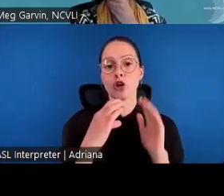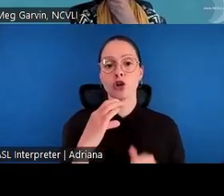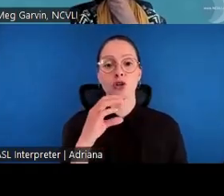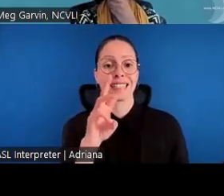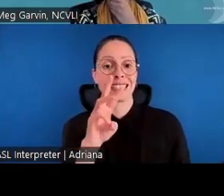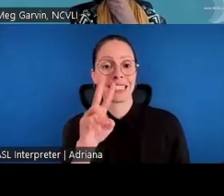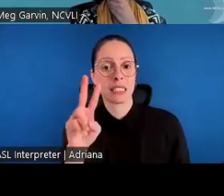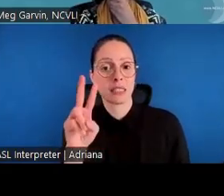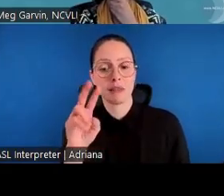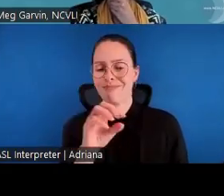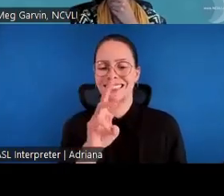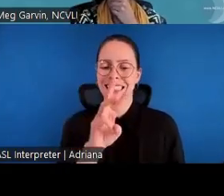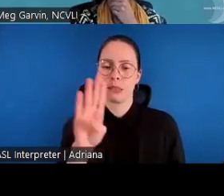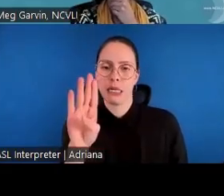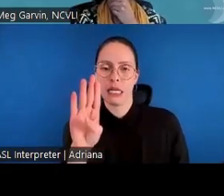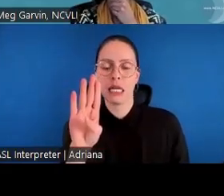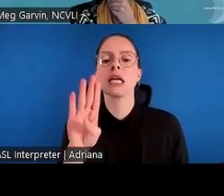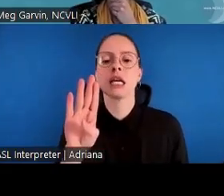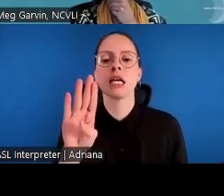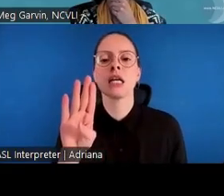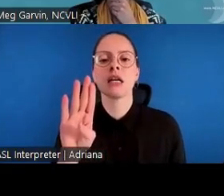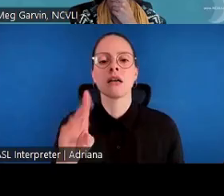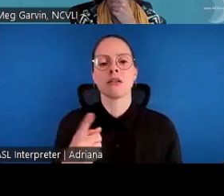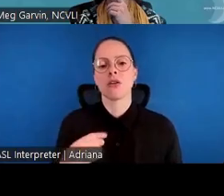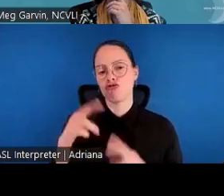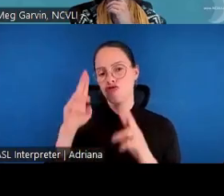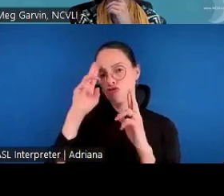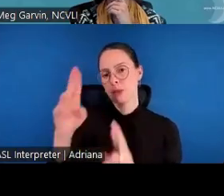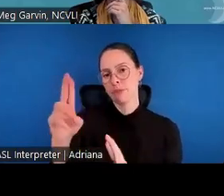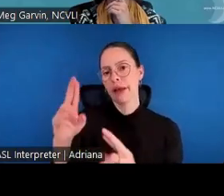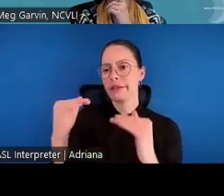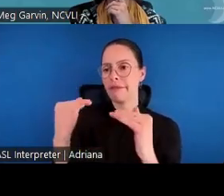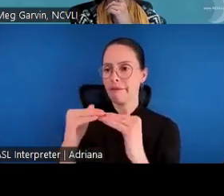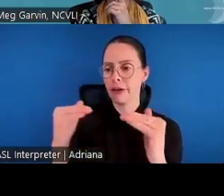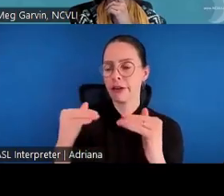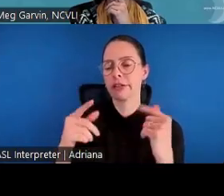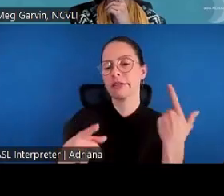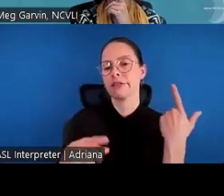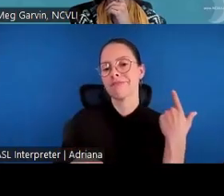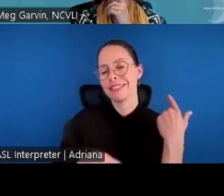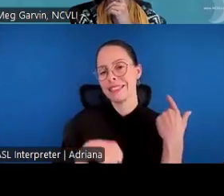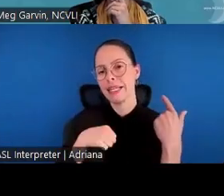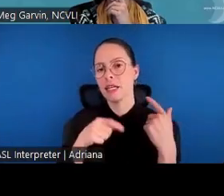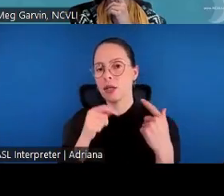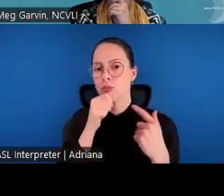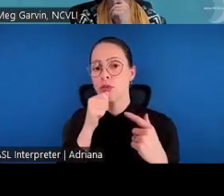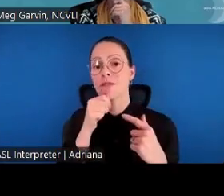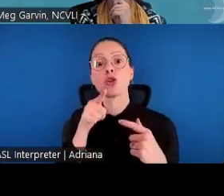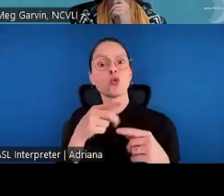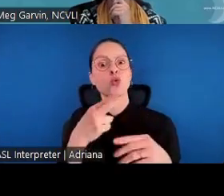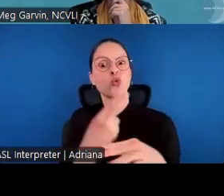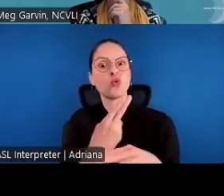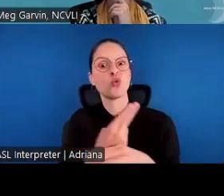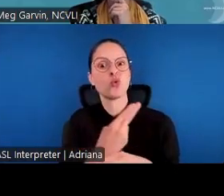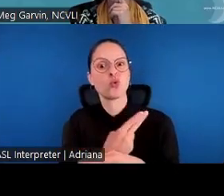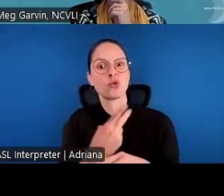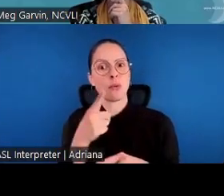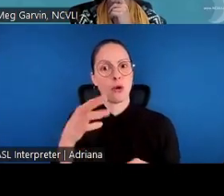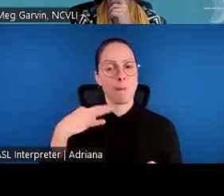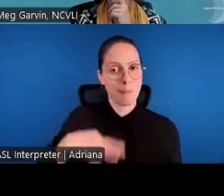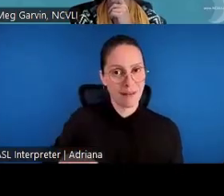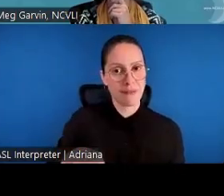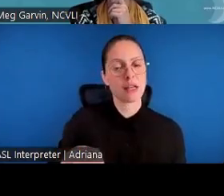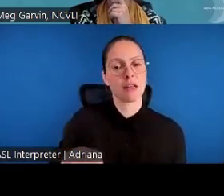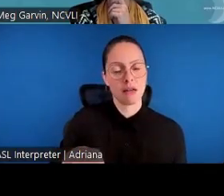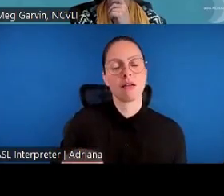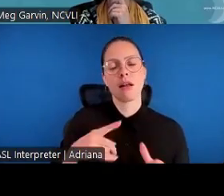and privacy, right, to respect for and fairness with respect to dignity and privacy. You're going to use that as your hook for standing, and you're going to try to